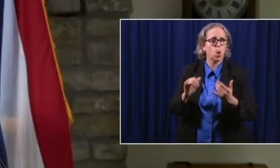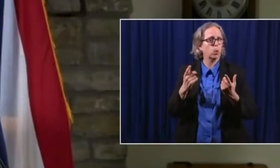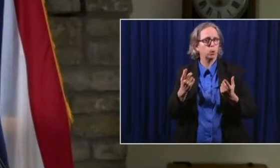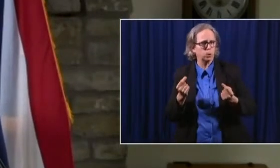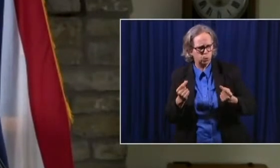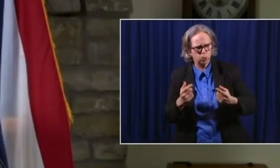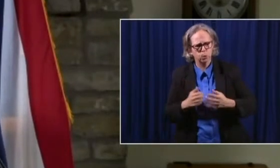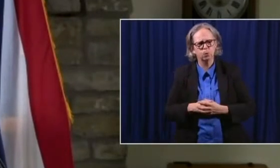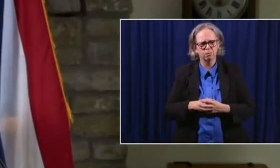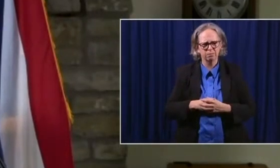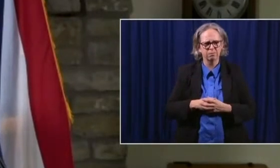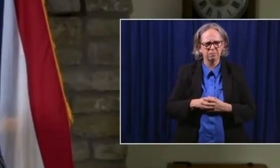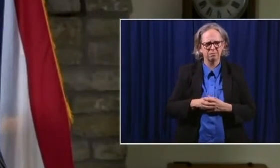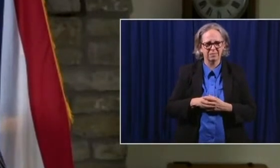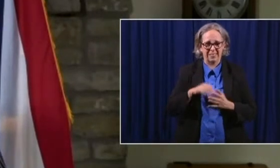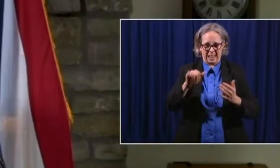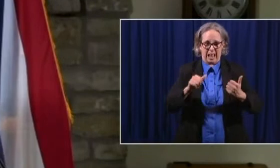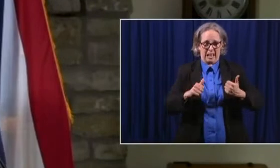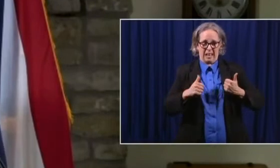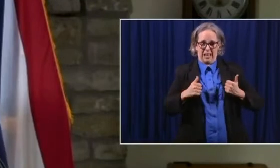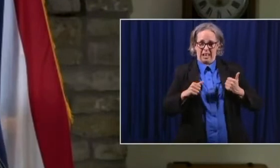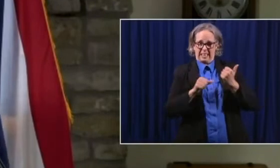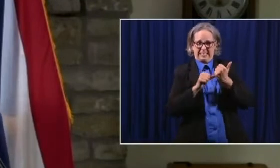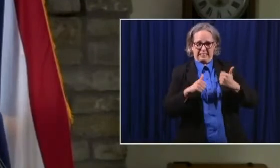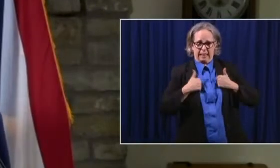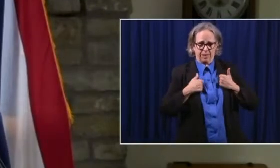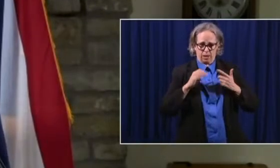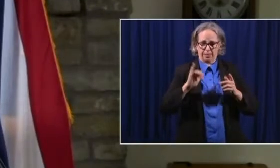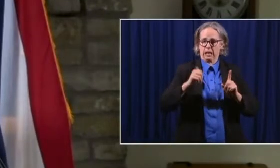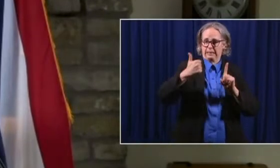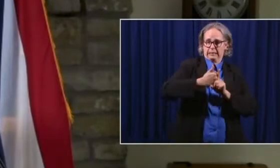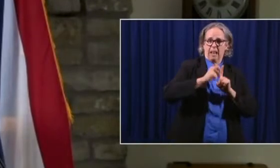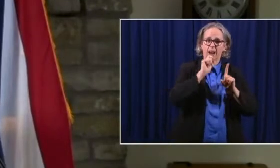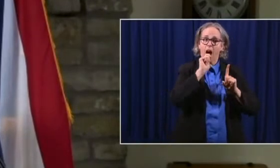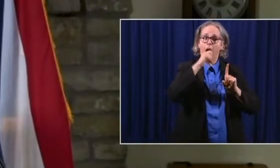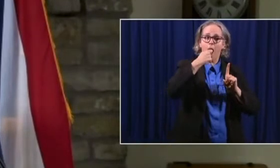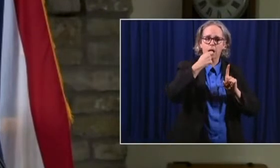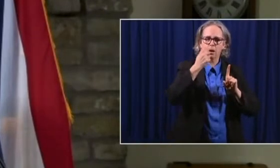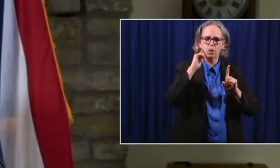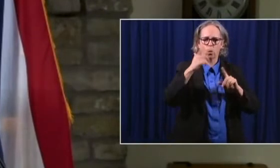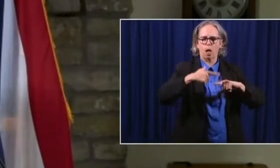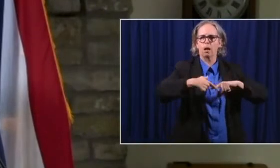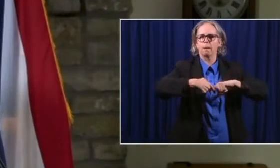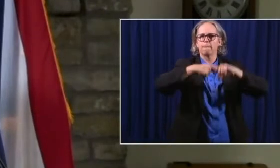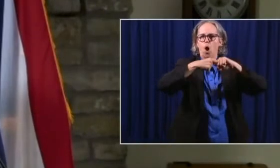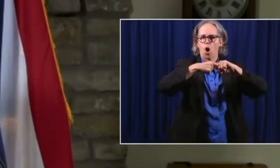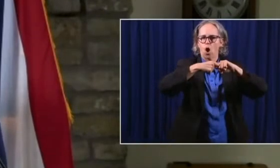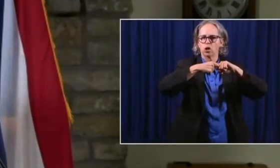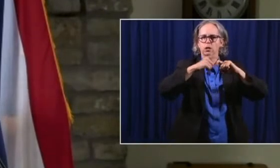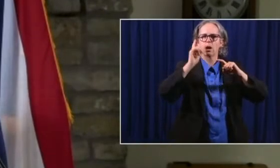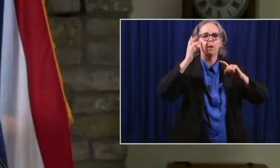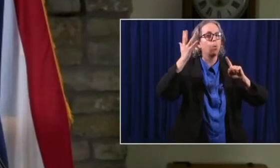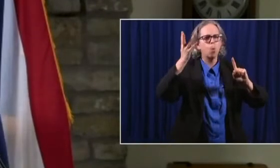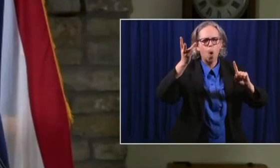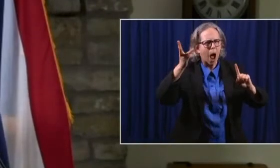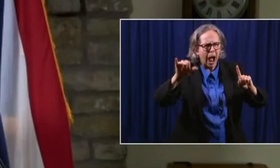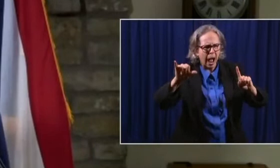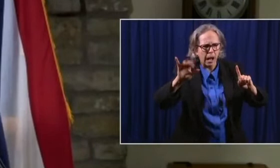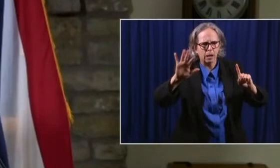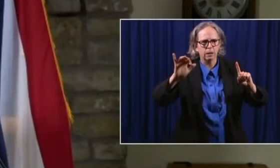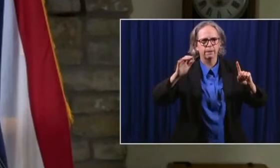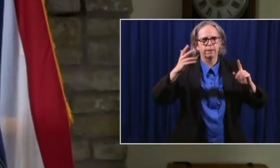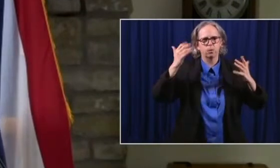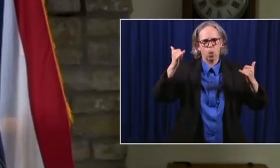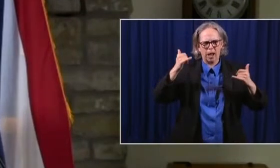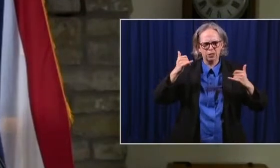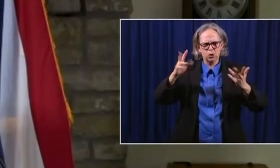for the assisted living facility testing temporarily in order to do controlled validation testing to see if